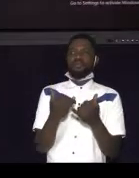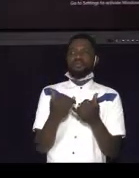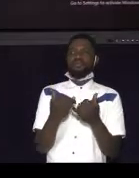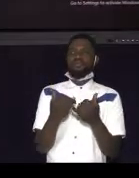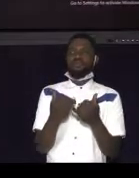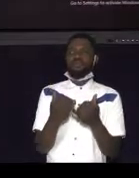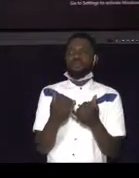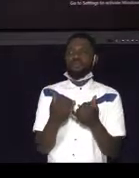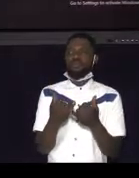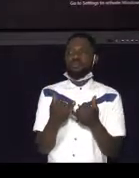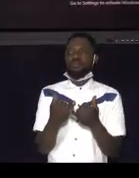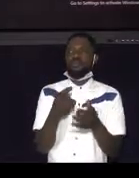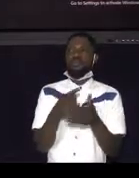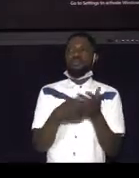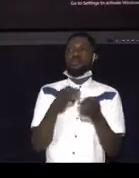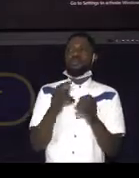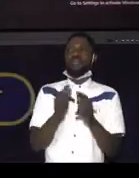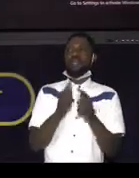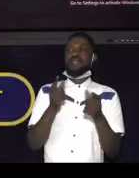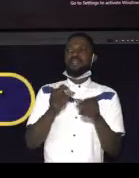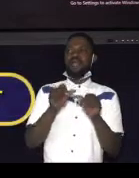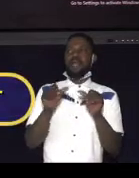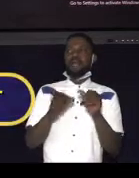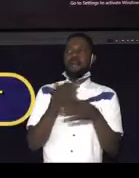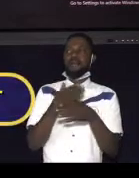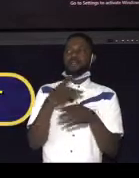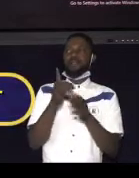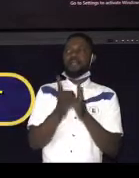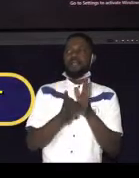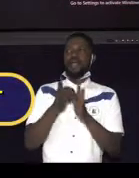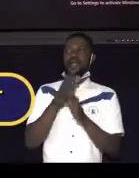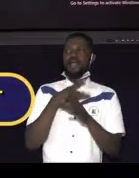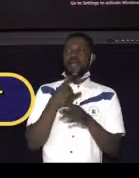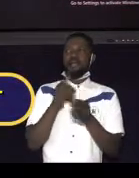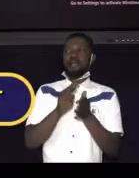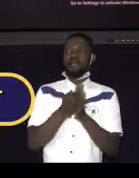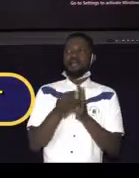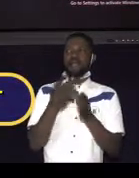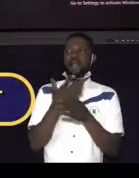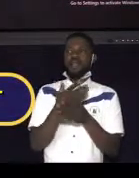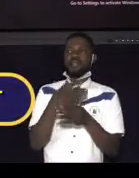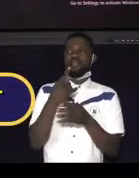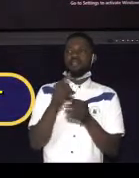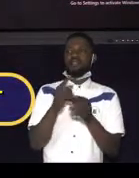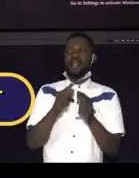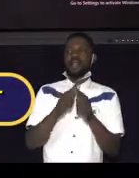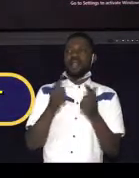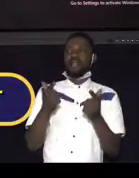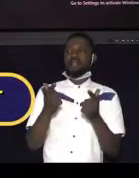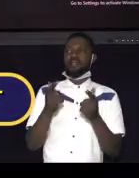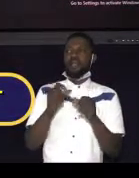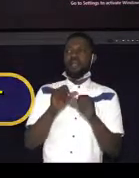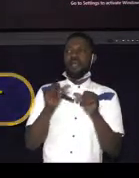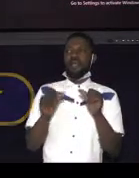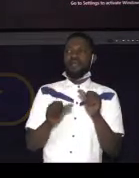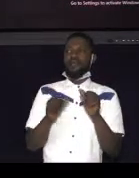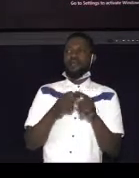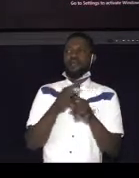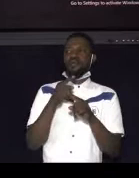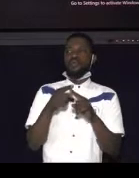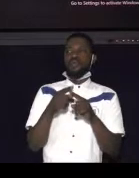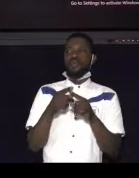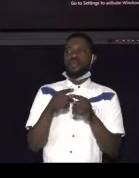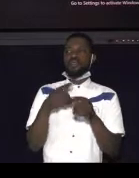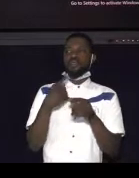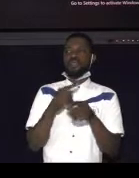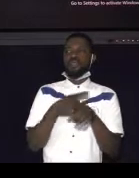now. What is the larger angle between the hour and the minute hands? The larger angle this time when the time